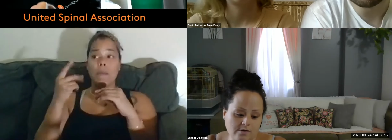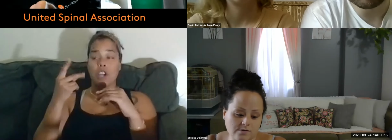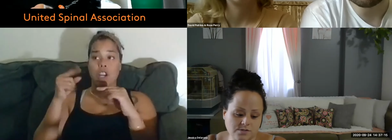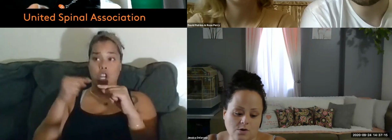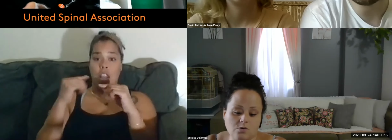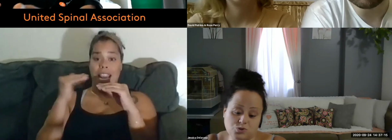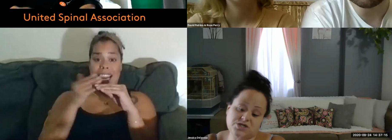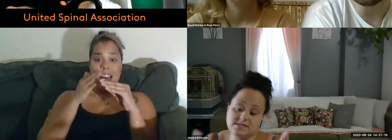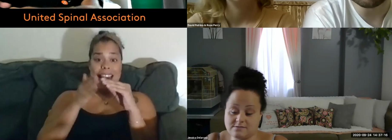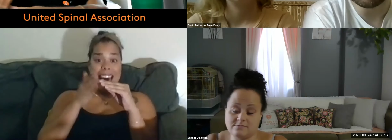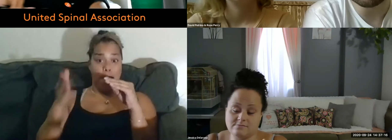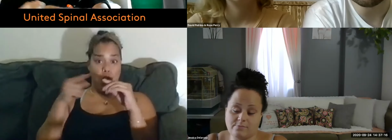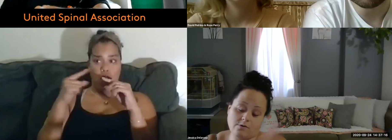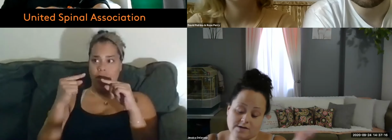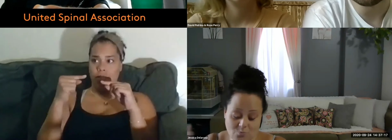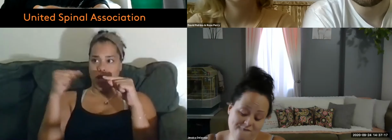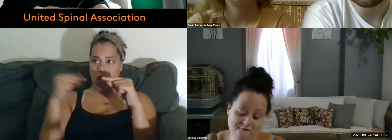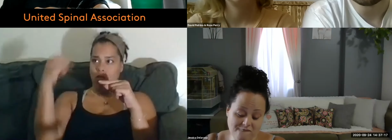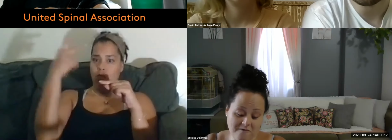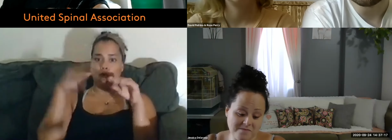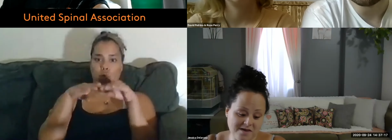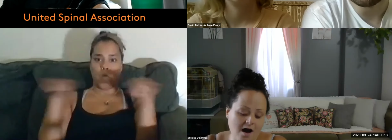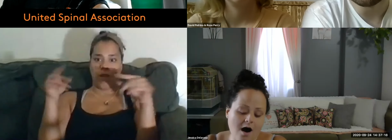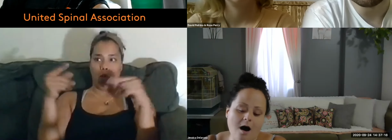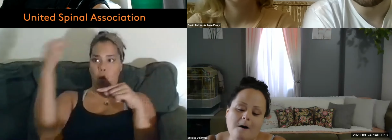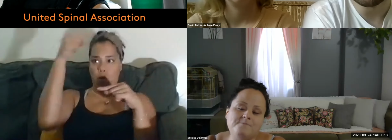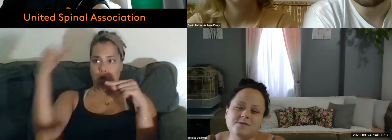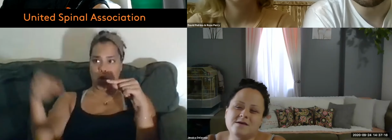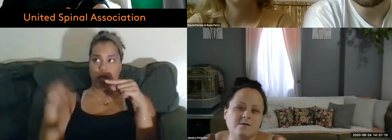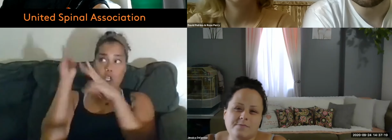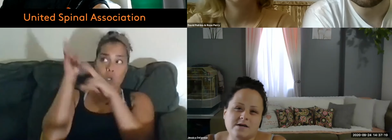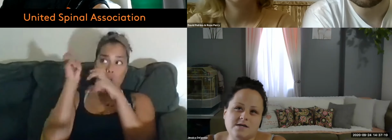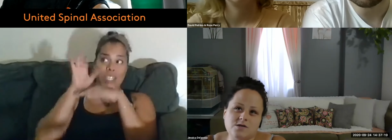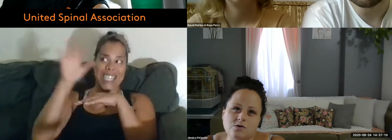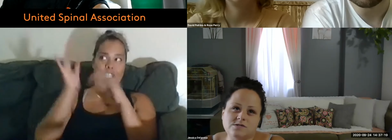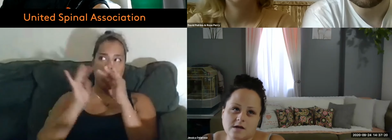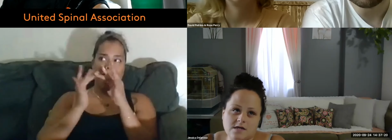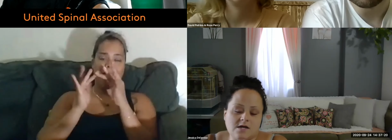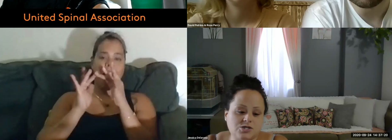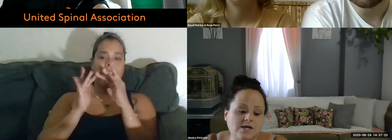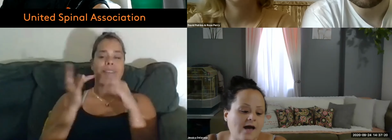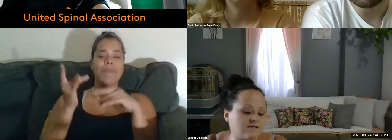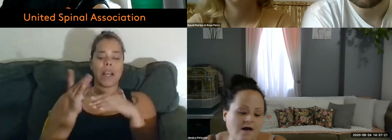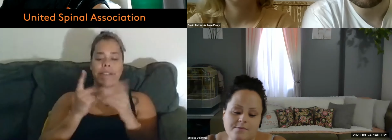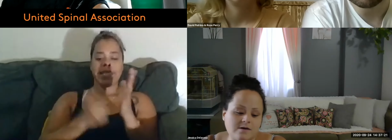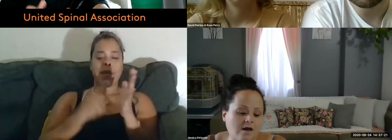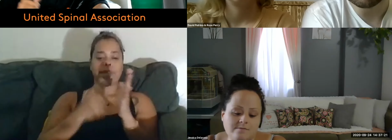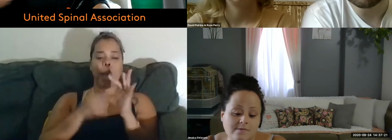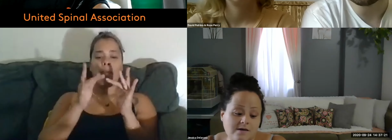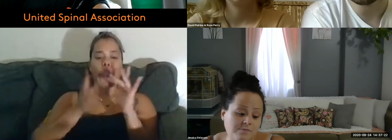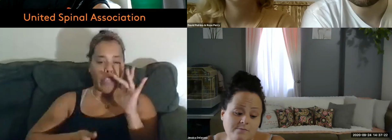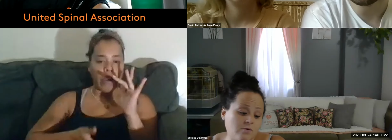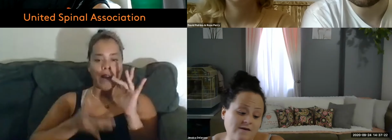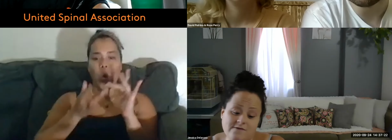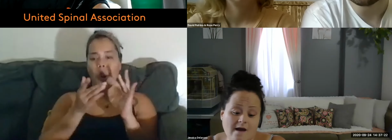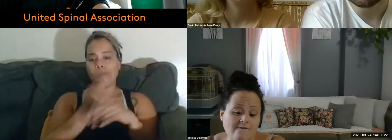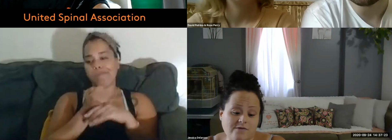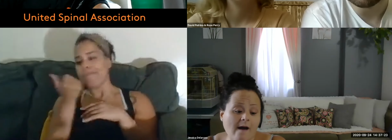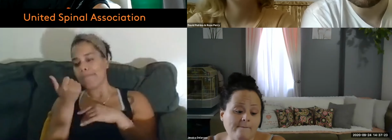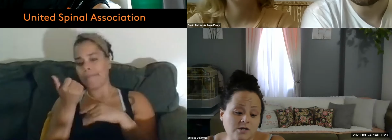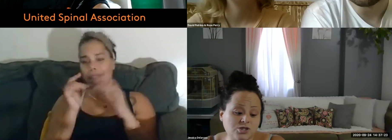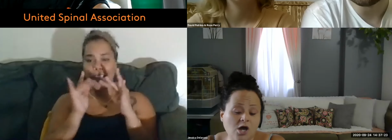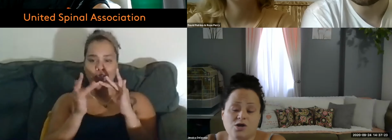neighbor, so who she's borrowing his Wi-Fi from. But it, you know, it's lucky that she has that, but not many people even